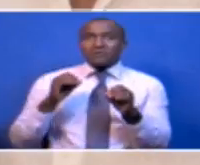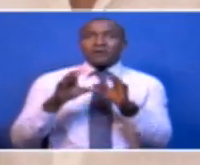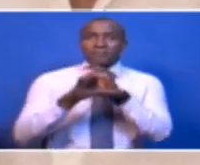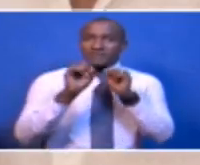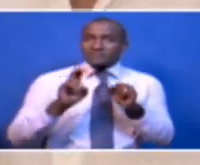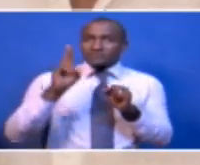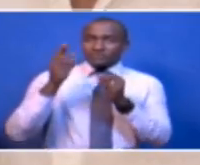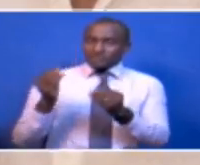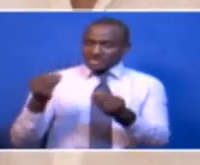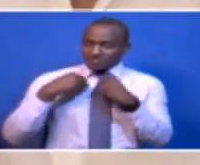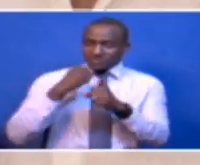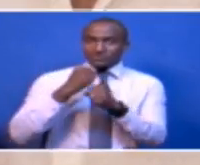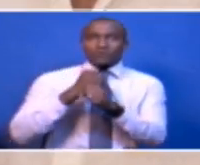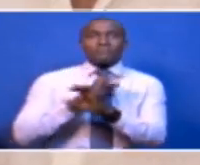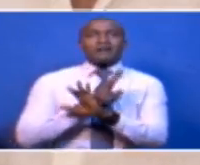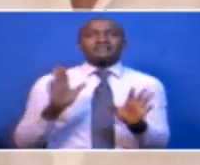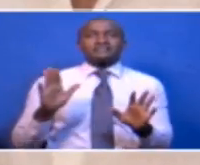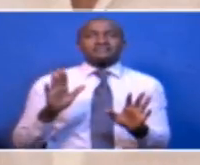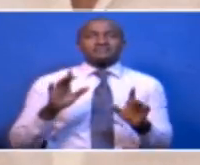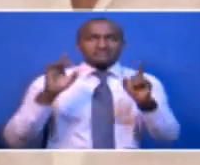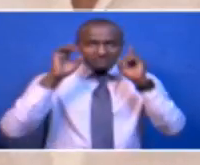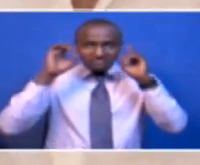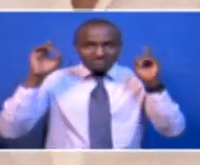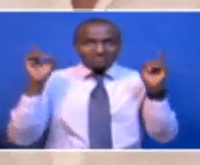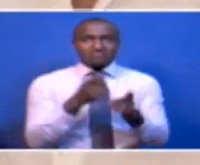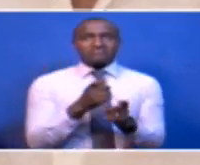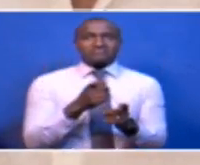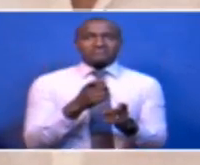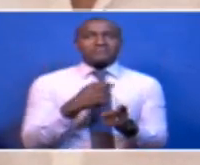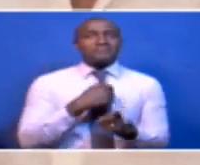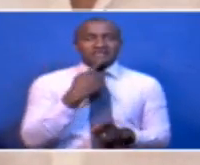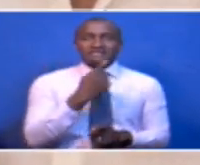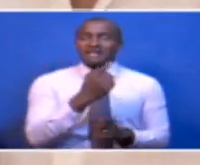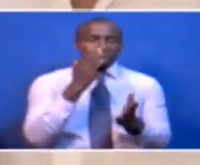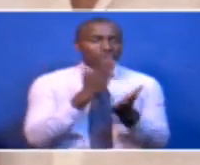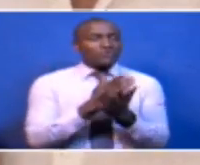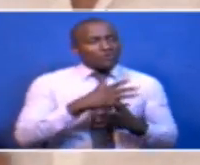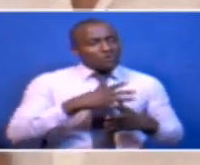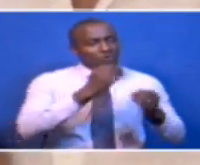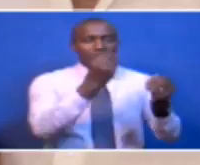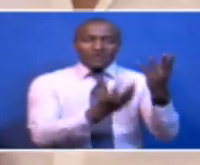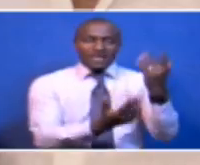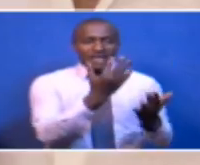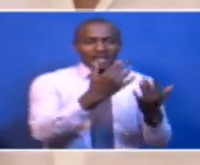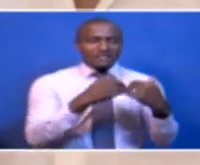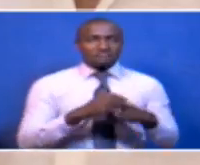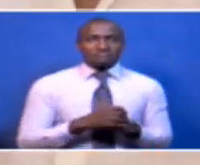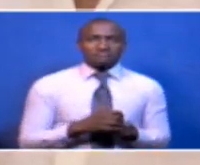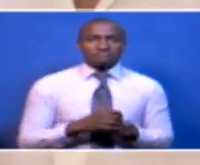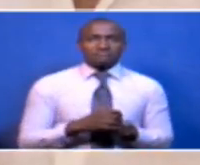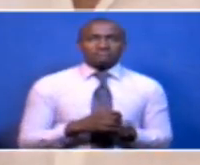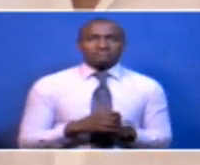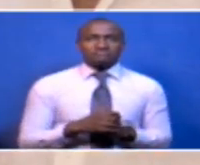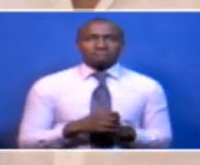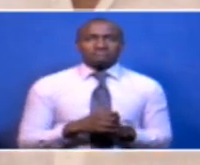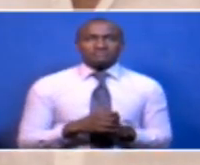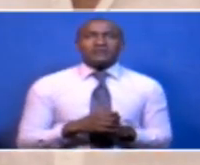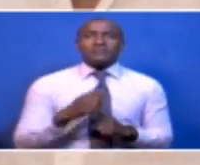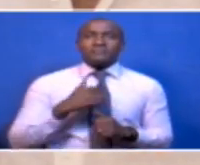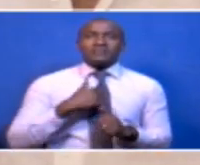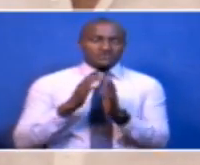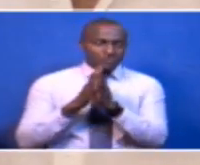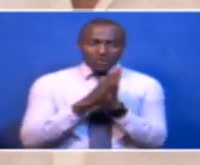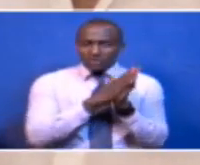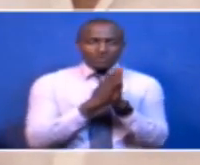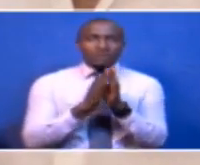me. So they can go to hell. I can tell them that. Yeah? So I don't want to comment about rhinos